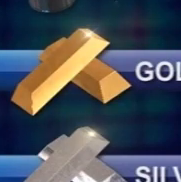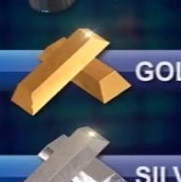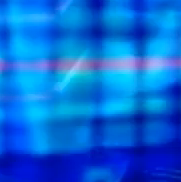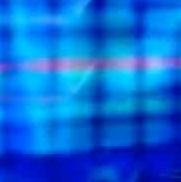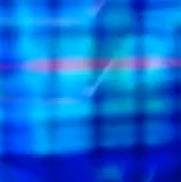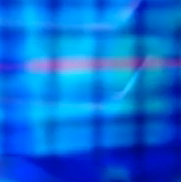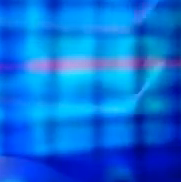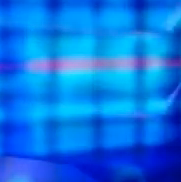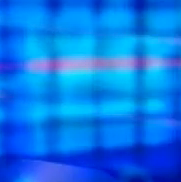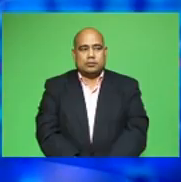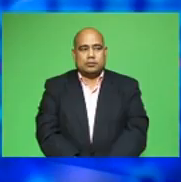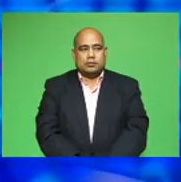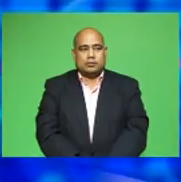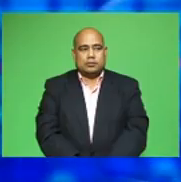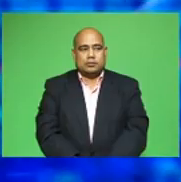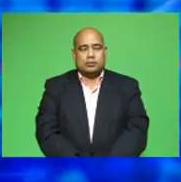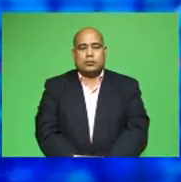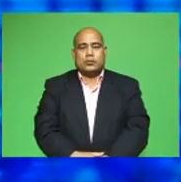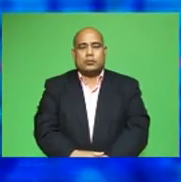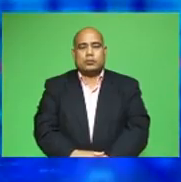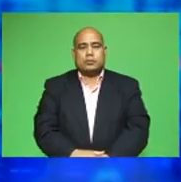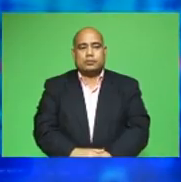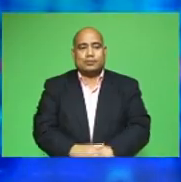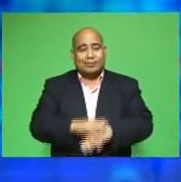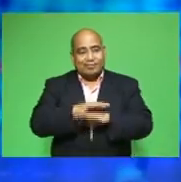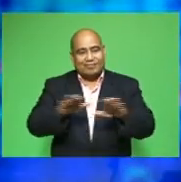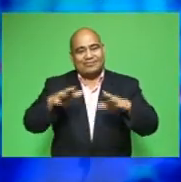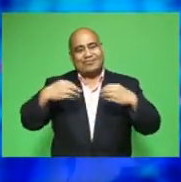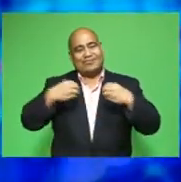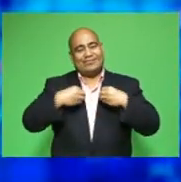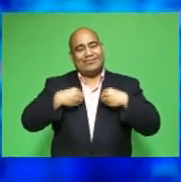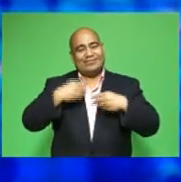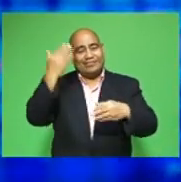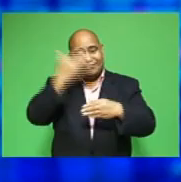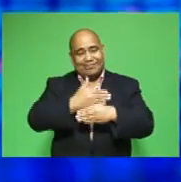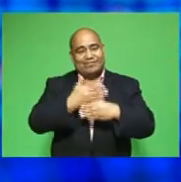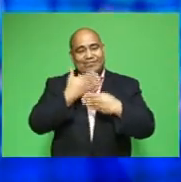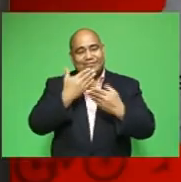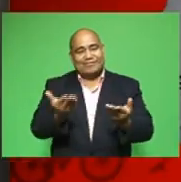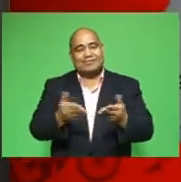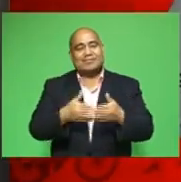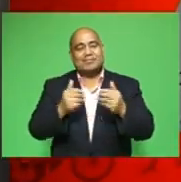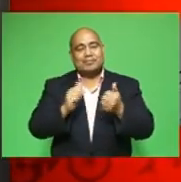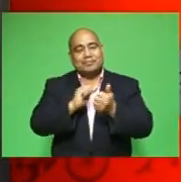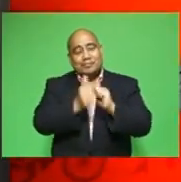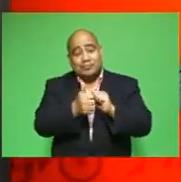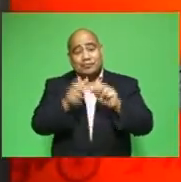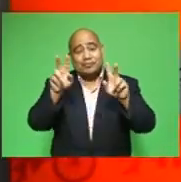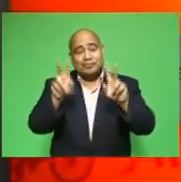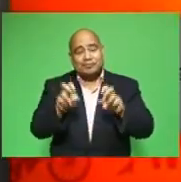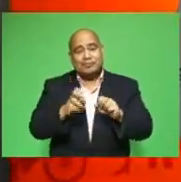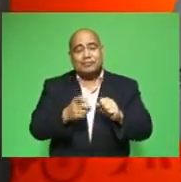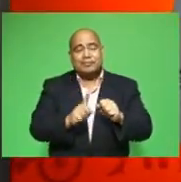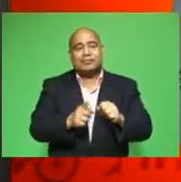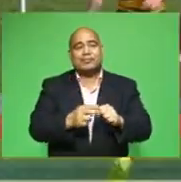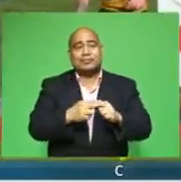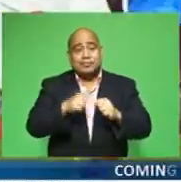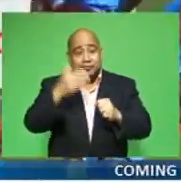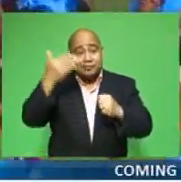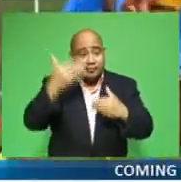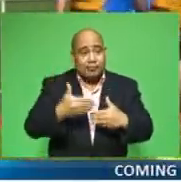$17.59. That's it from Business Tonight. We now join Jamie with the latest in sports. Thank you, Whitney, and good evening in Sports